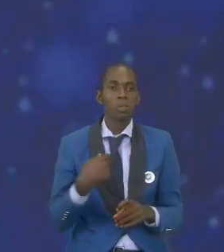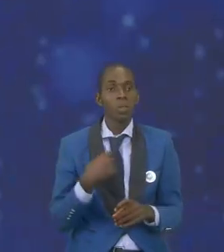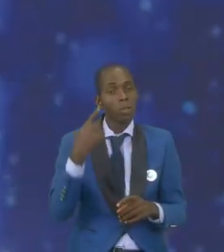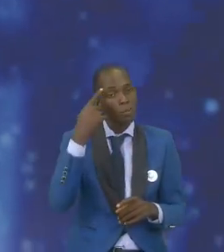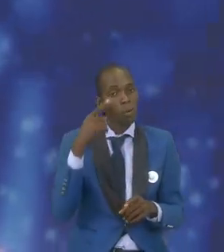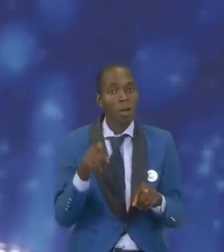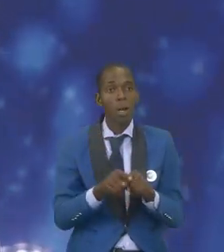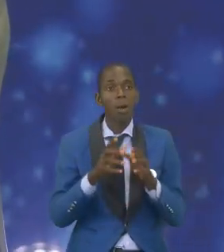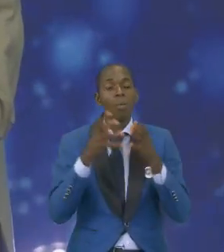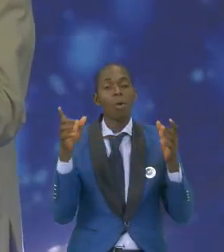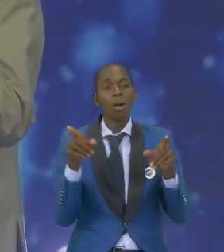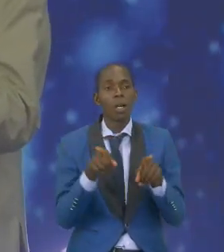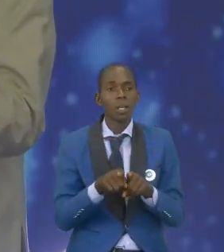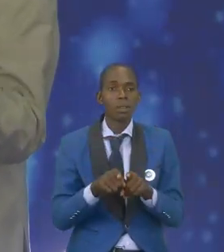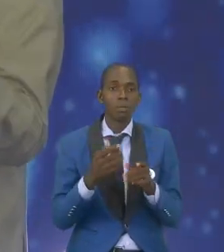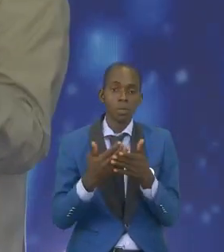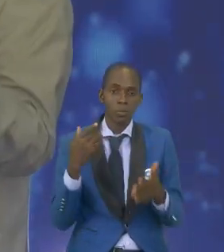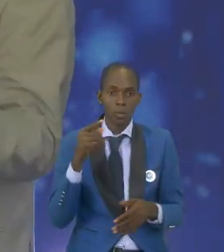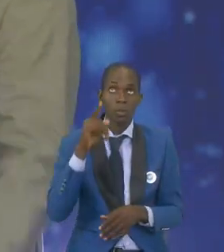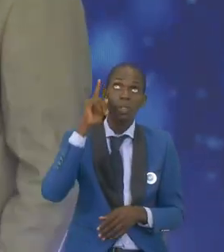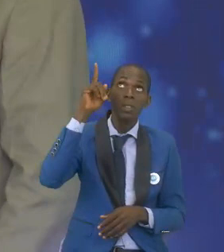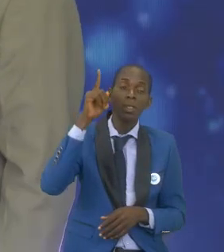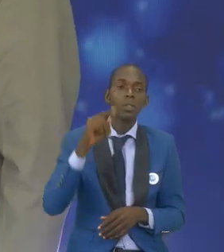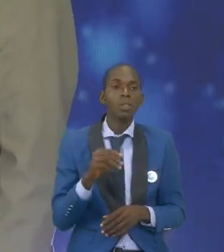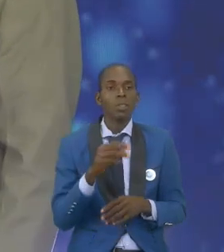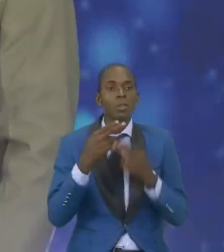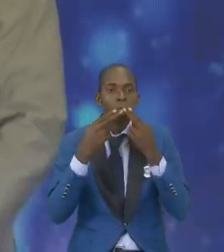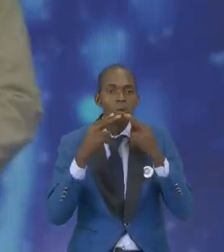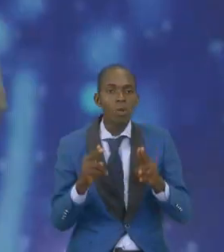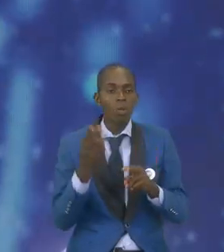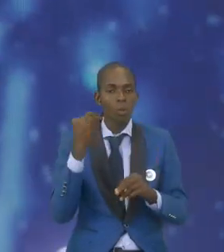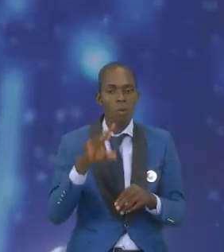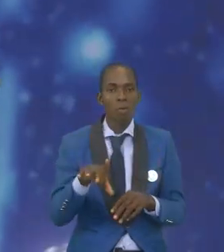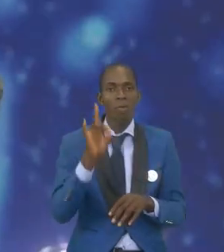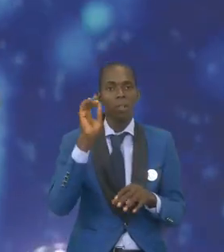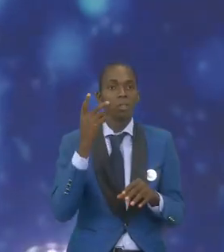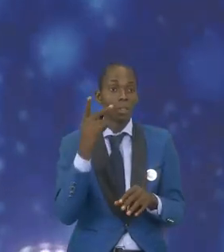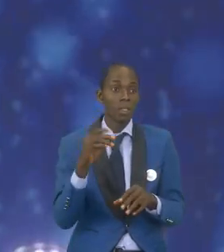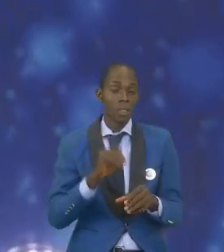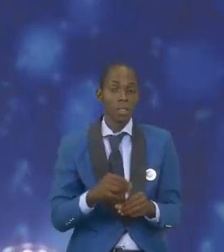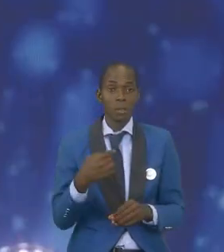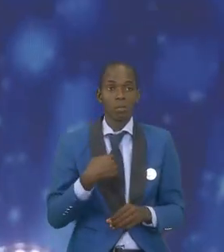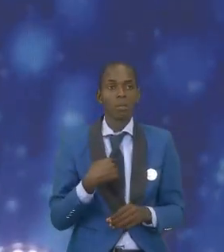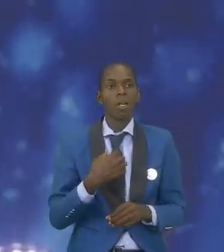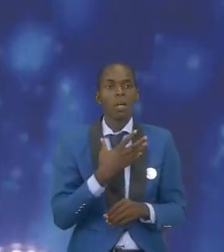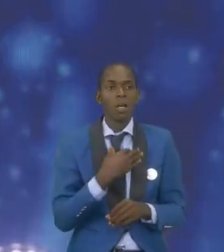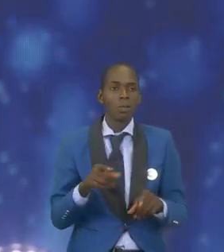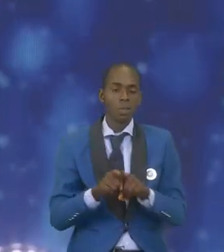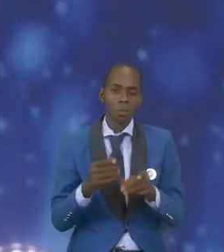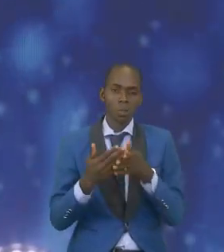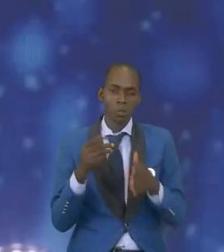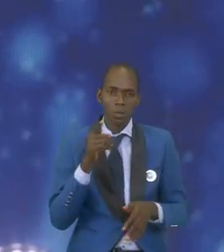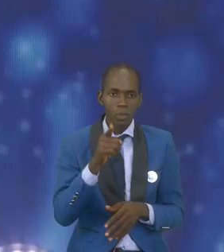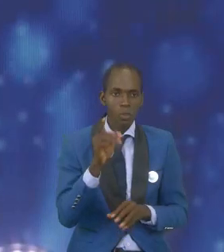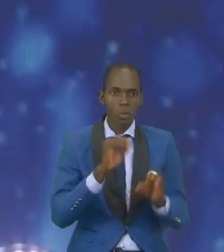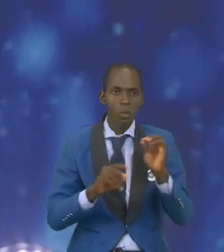much as before him innocency was found in me, and also before thee, O king,